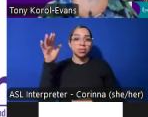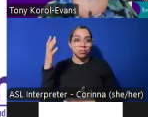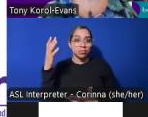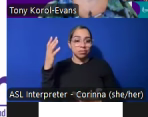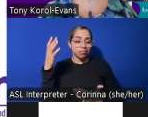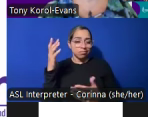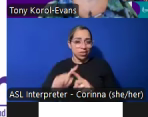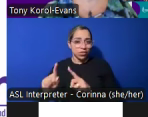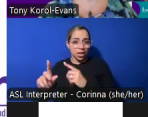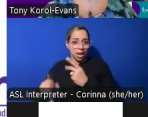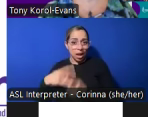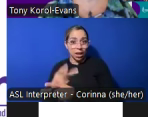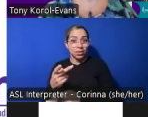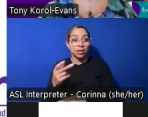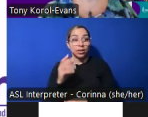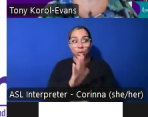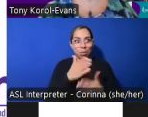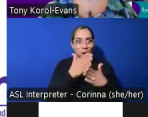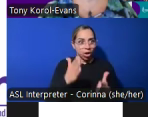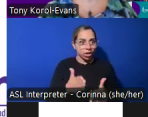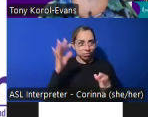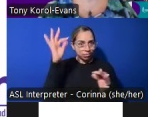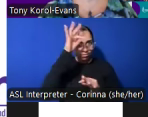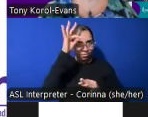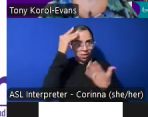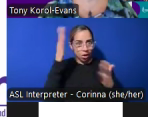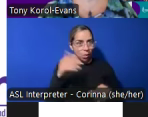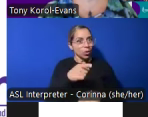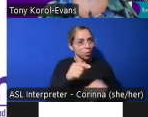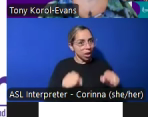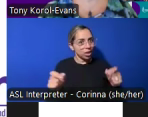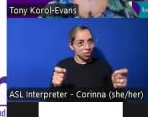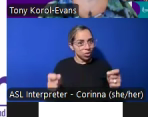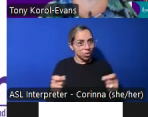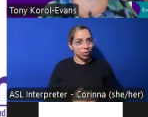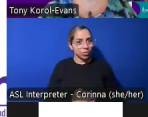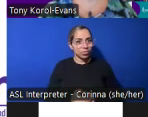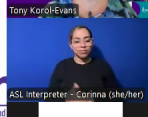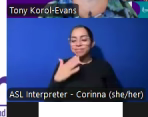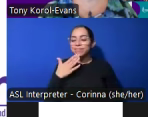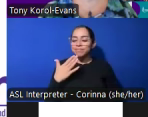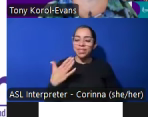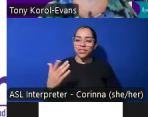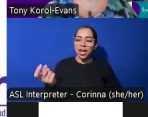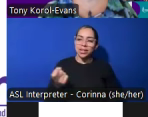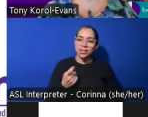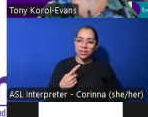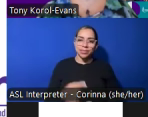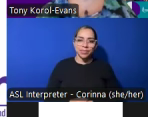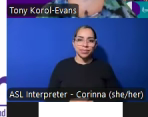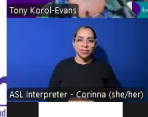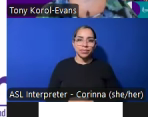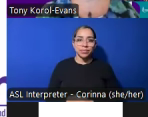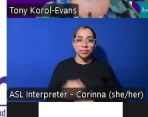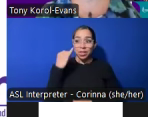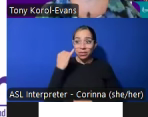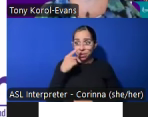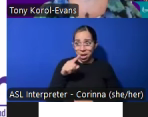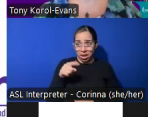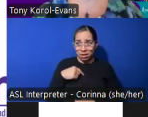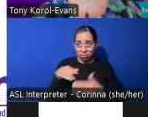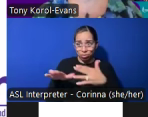have to know about and you can control. Thanks. Thanks for asking. If it's okay, can I go check